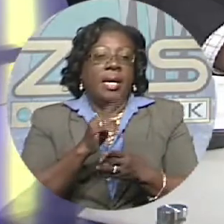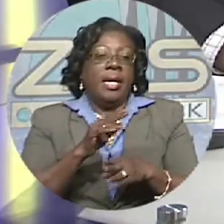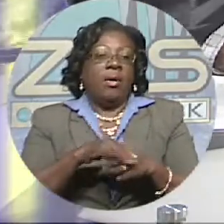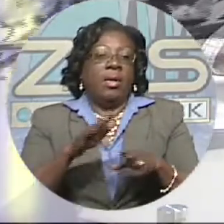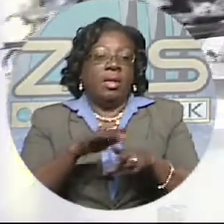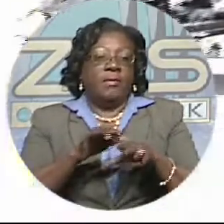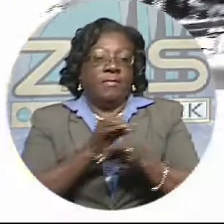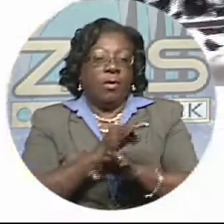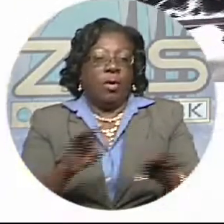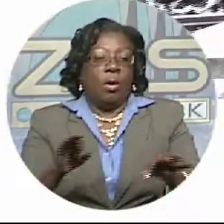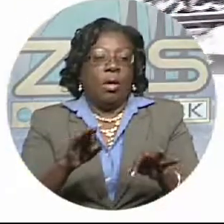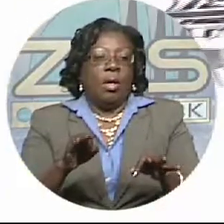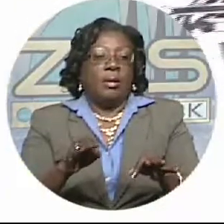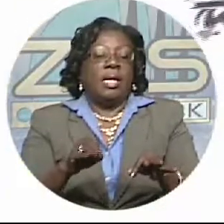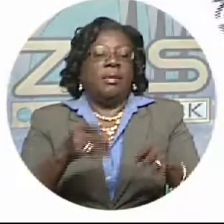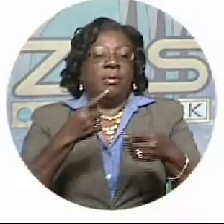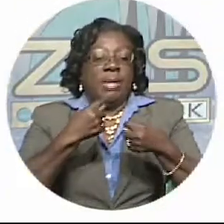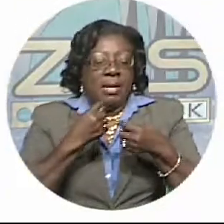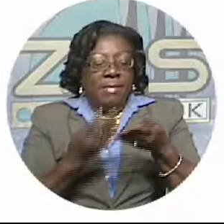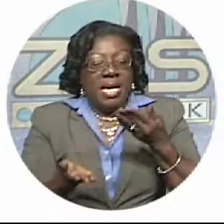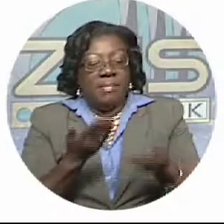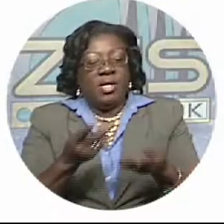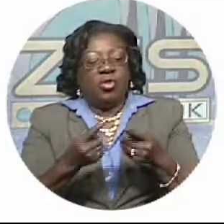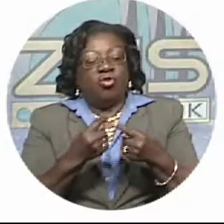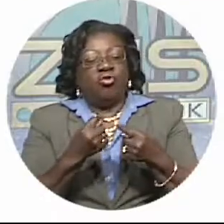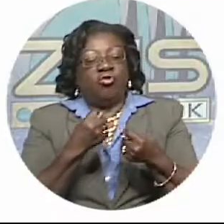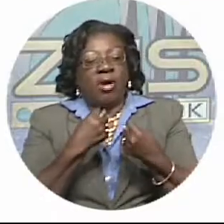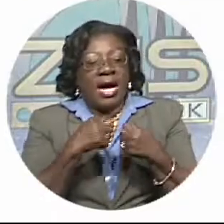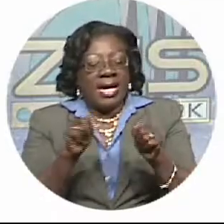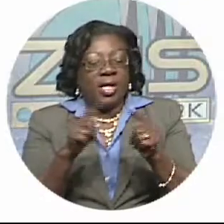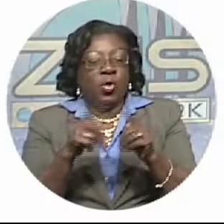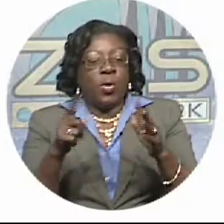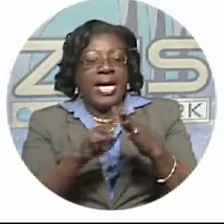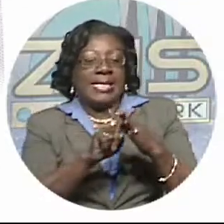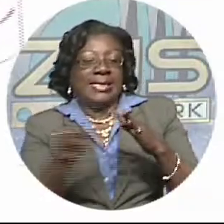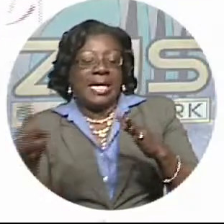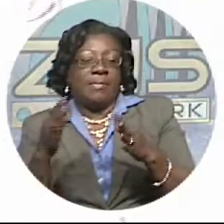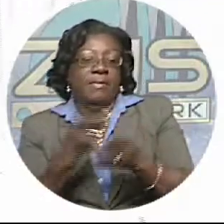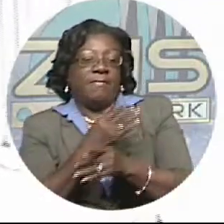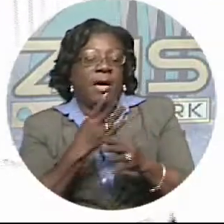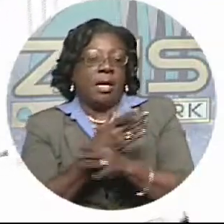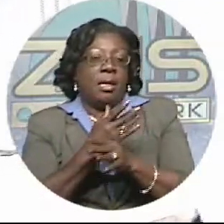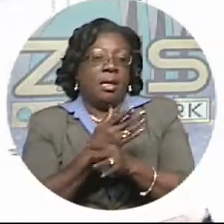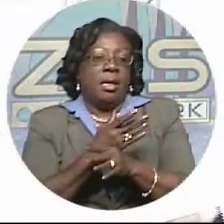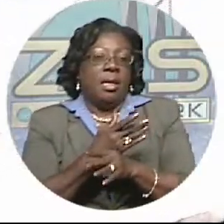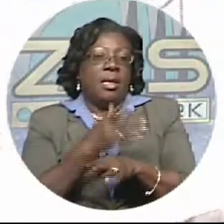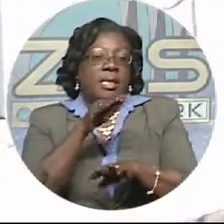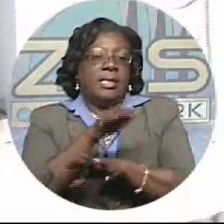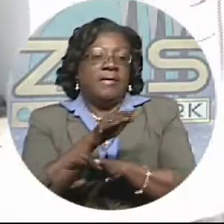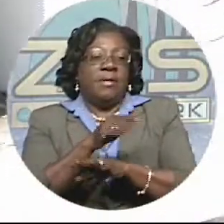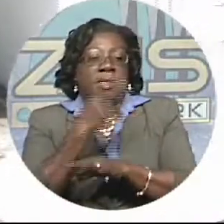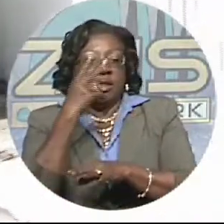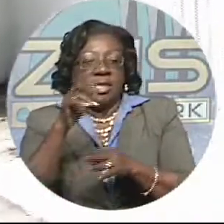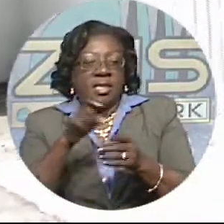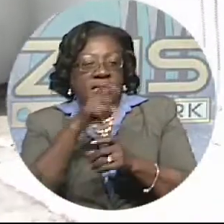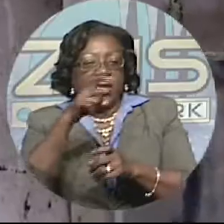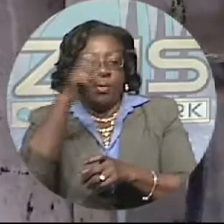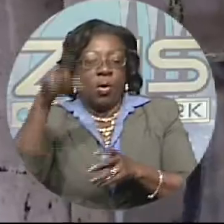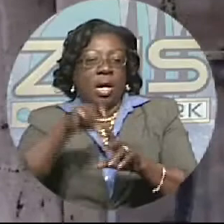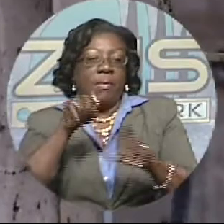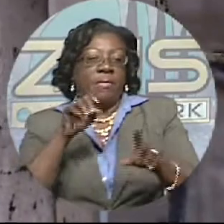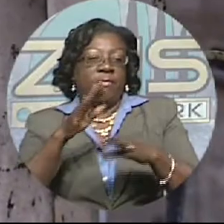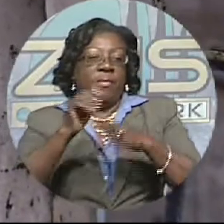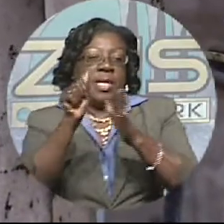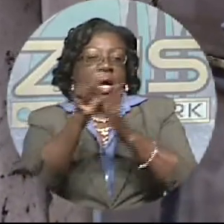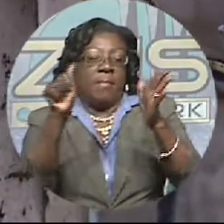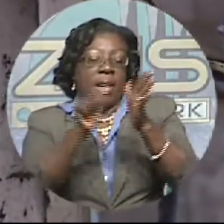indication that he may have been trying to escape the blaze. This evening, smoke could still be seen floating from the charred shell of the Efficiency apartment, where it is